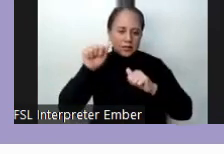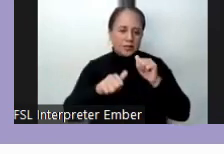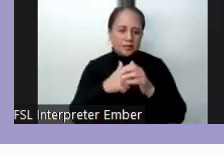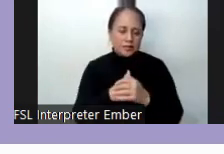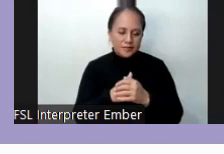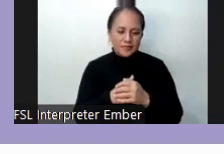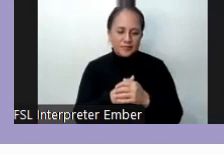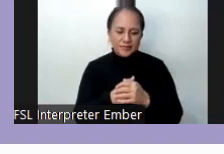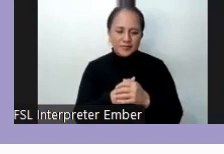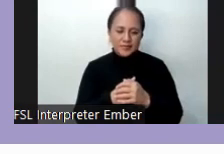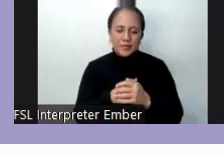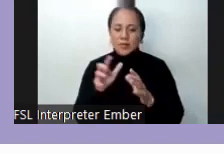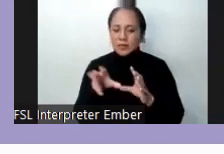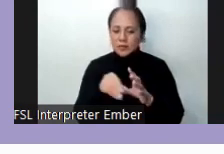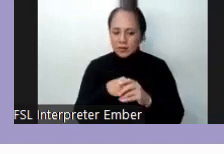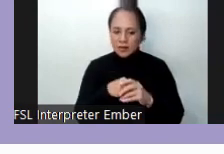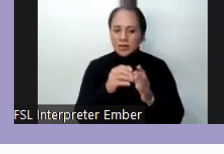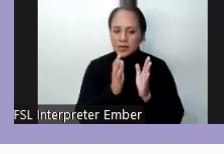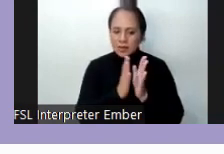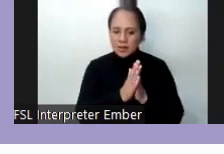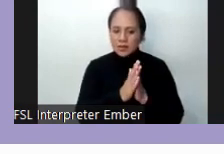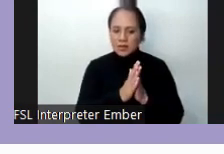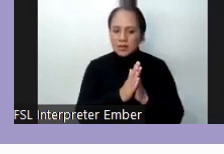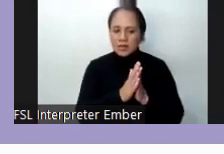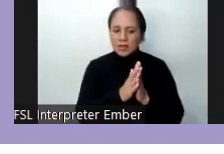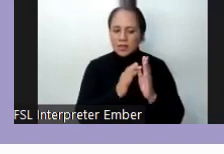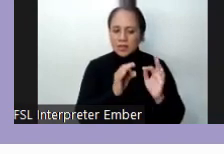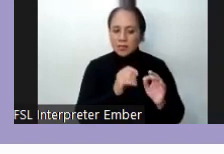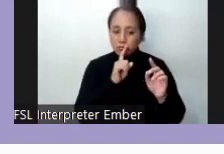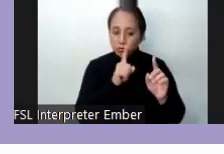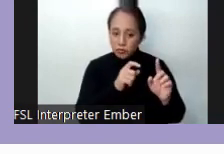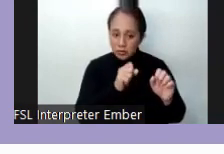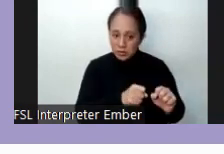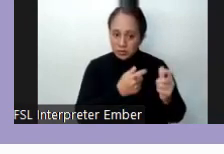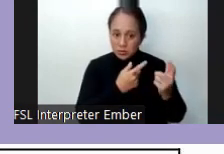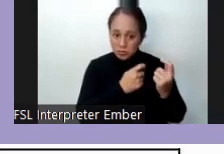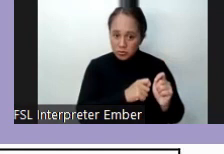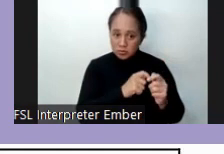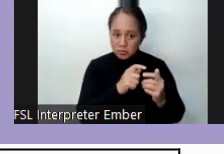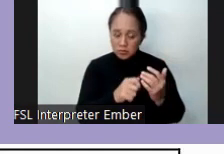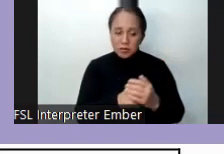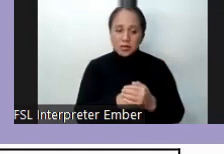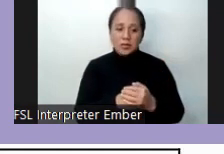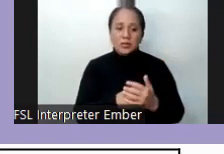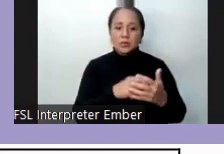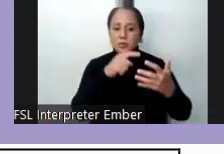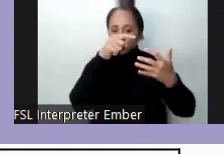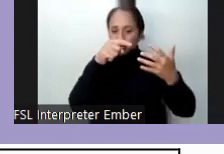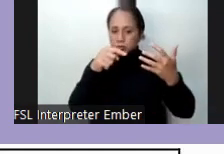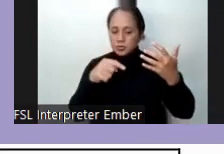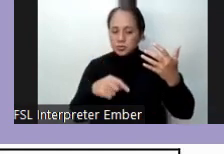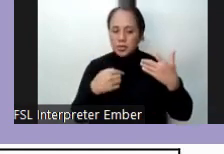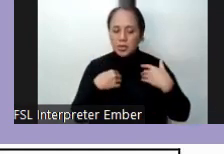Shed. Participants were asked to assess if these were reliable and explain their response. So this table gives us